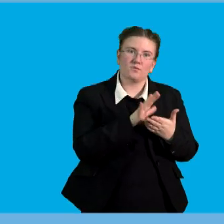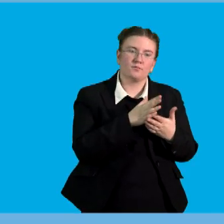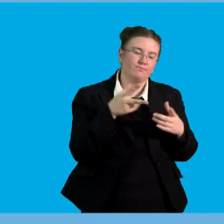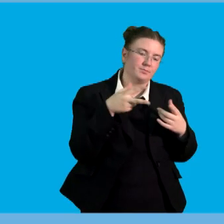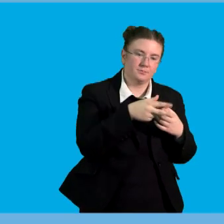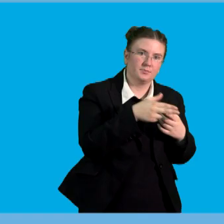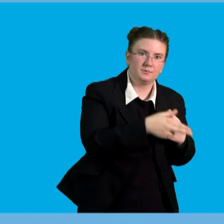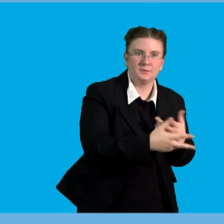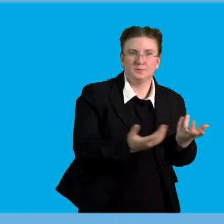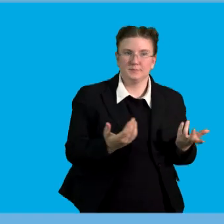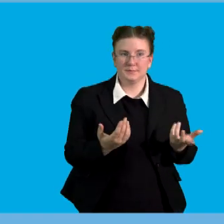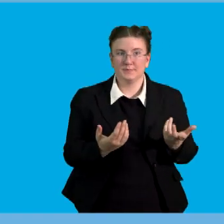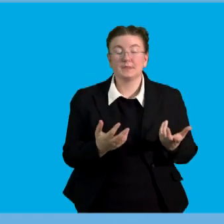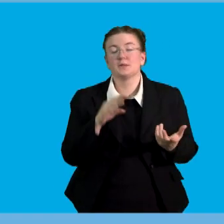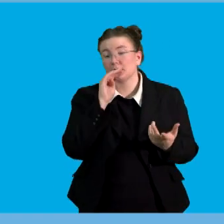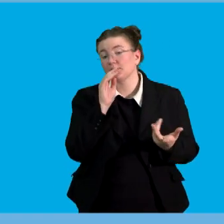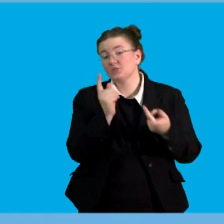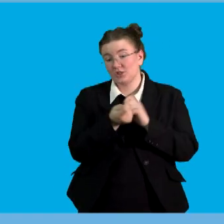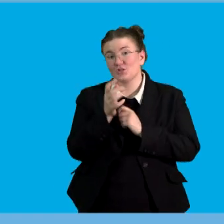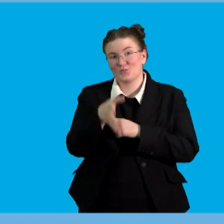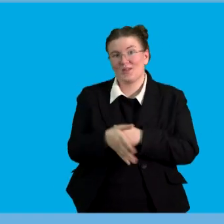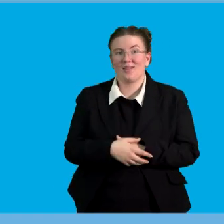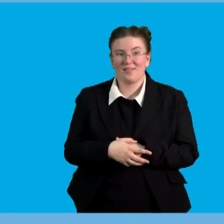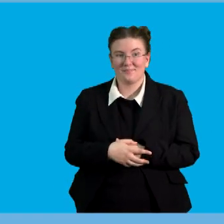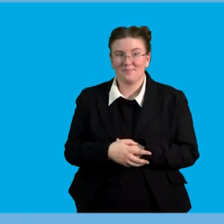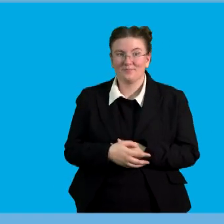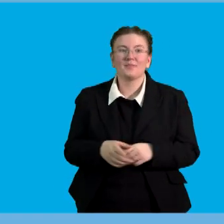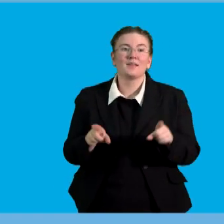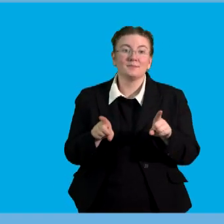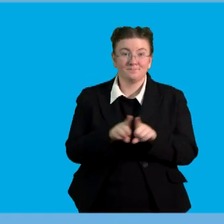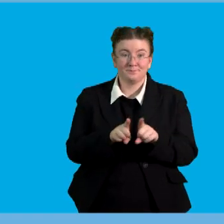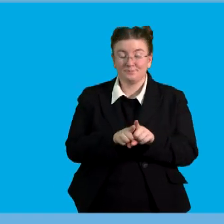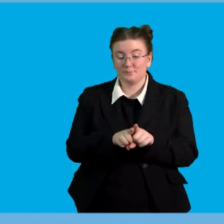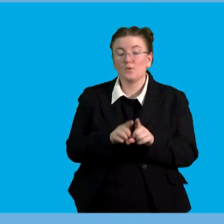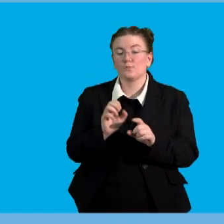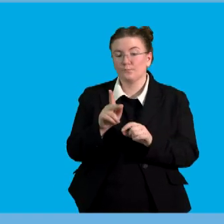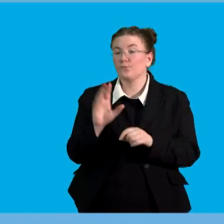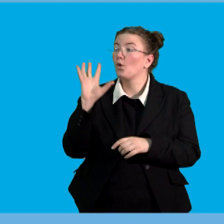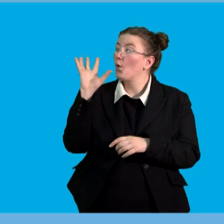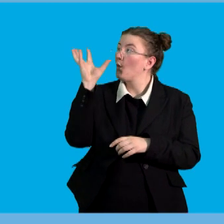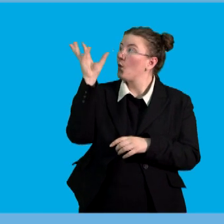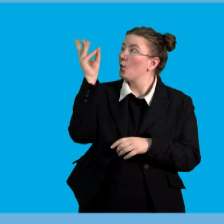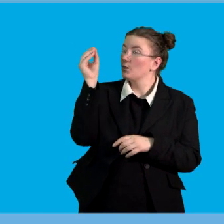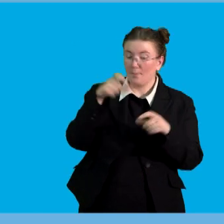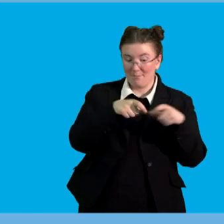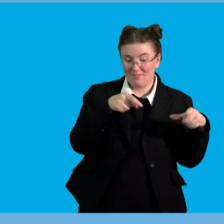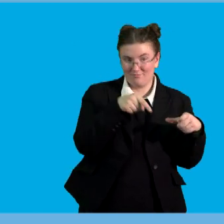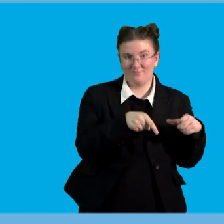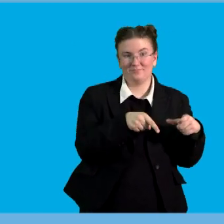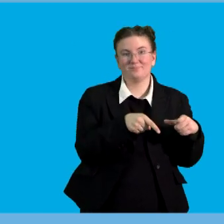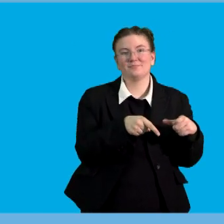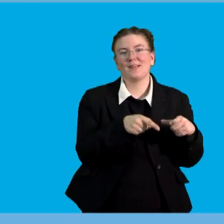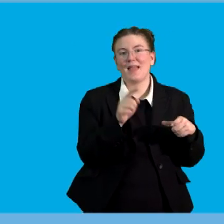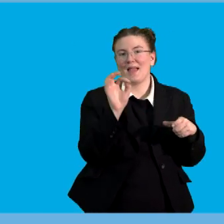something from that particular mass. So that means it is then going to change. So then, the same gold bar will have the same number of